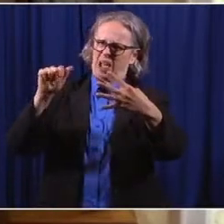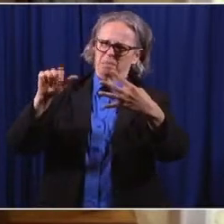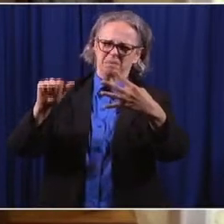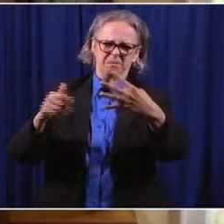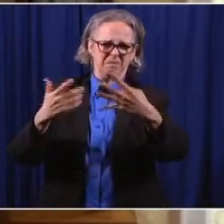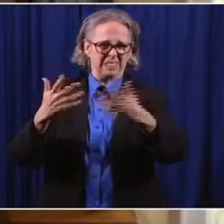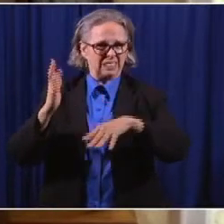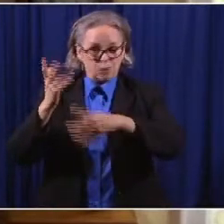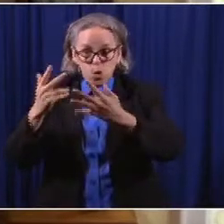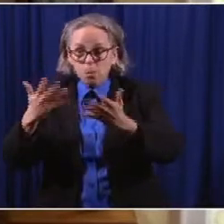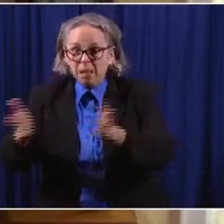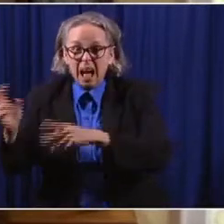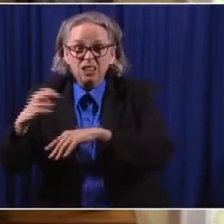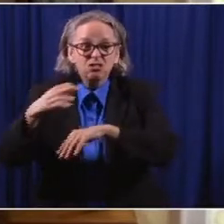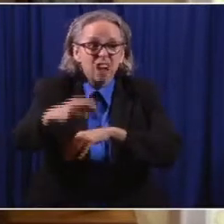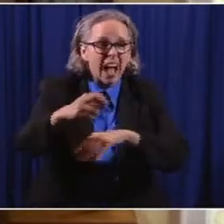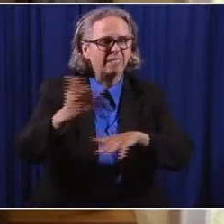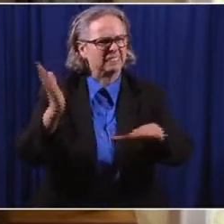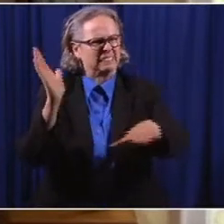rate.